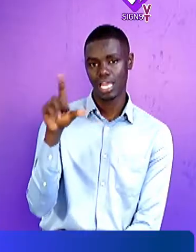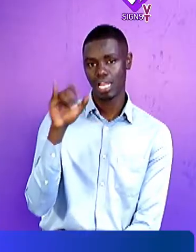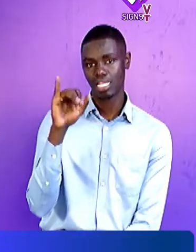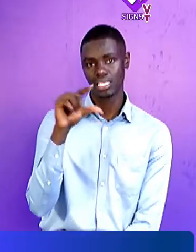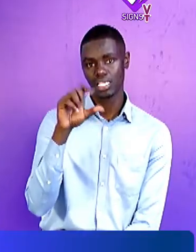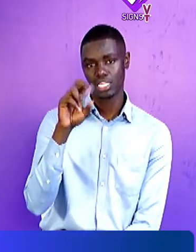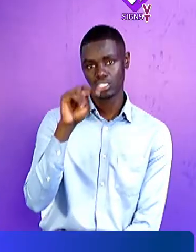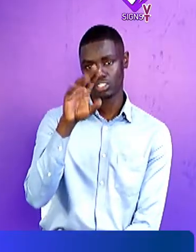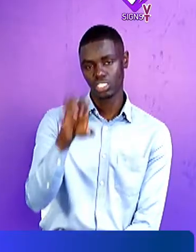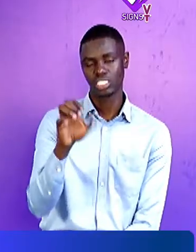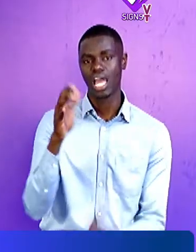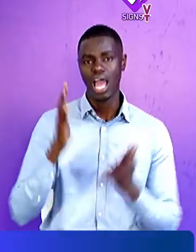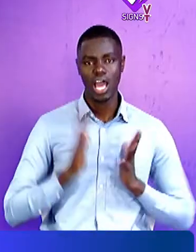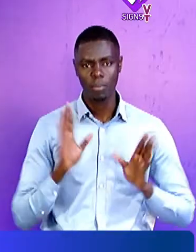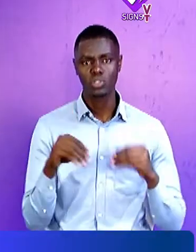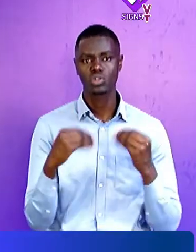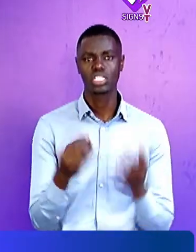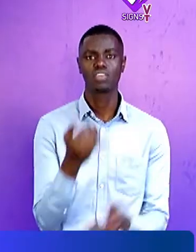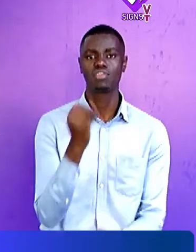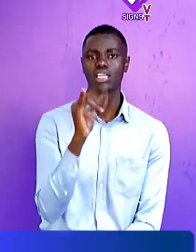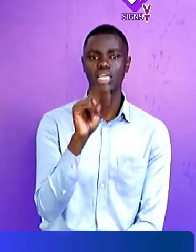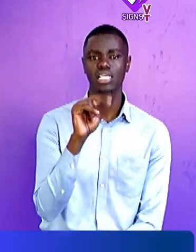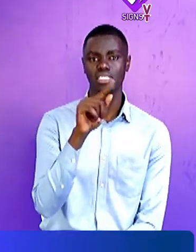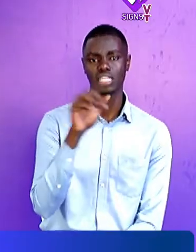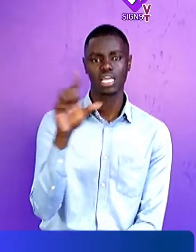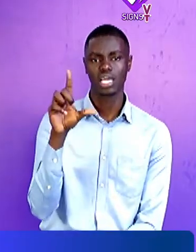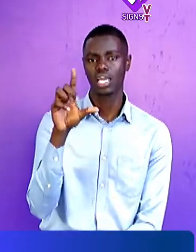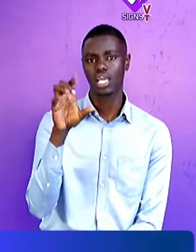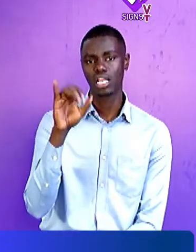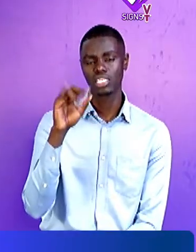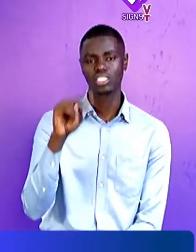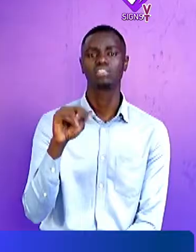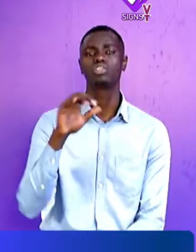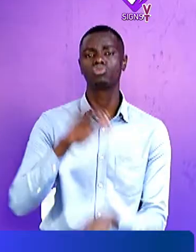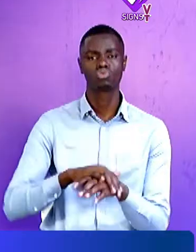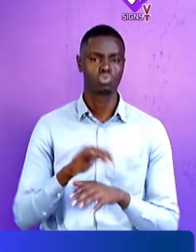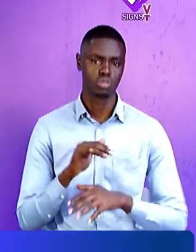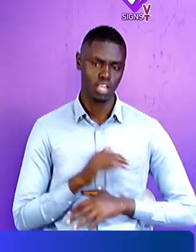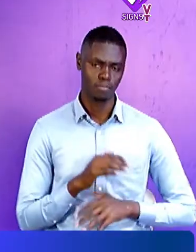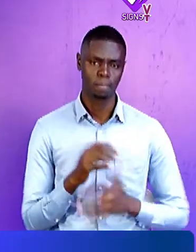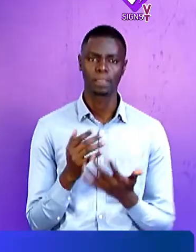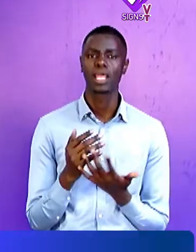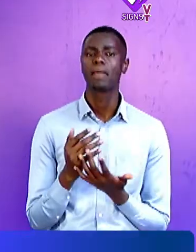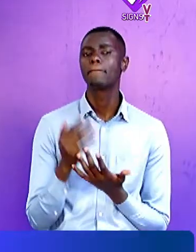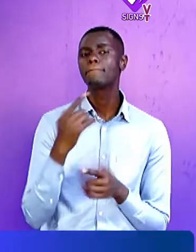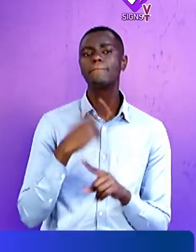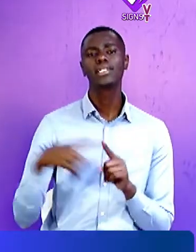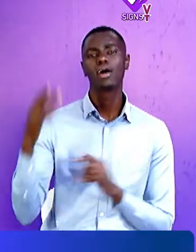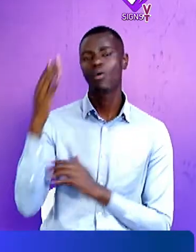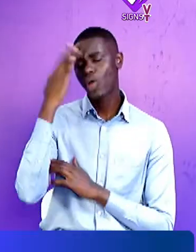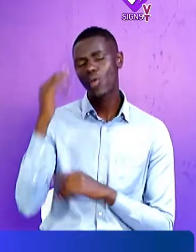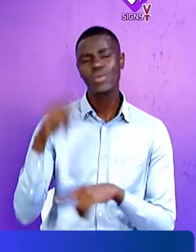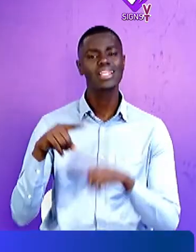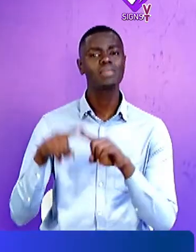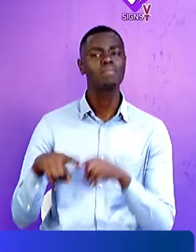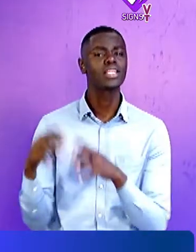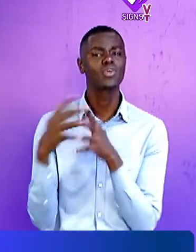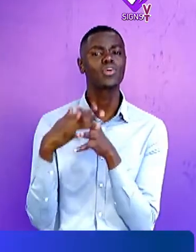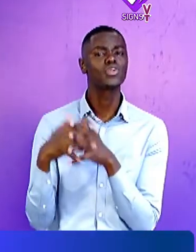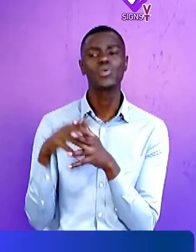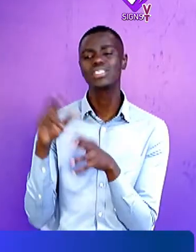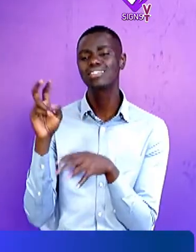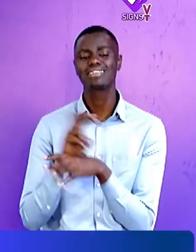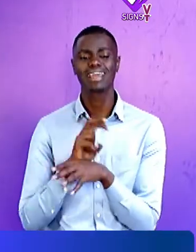you intelligence is good enough, isn't it? But the better thing is that why are we relying on the US